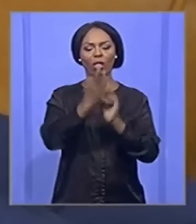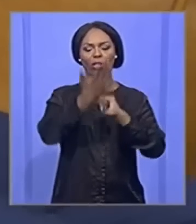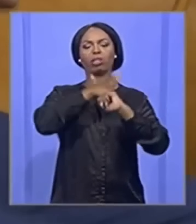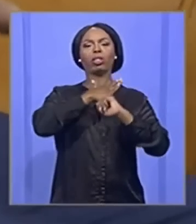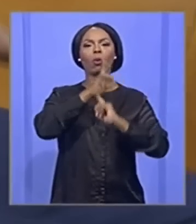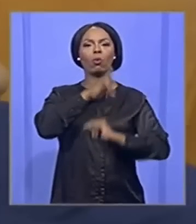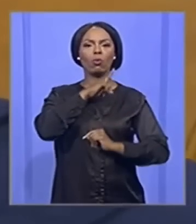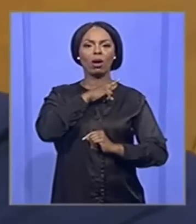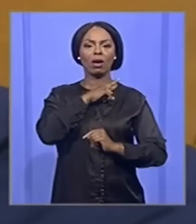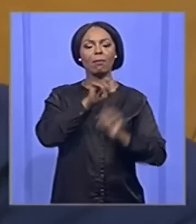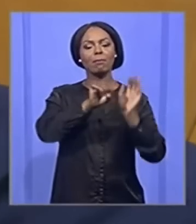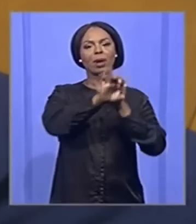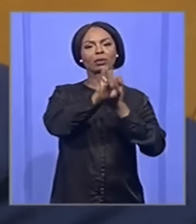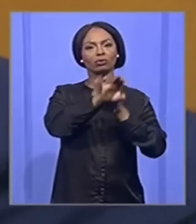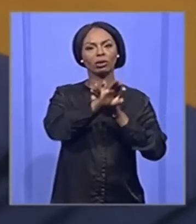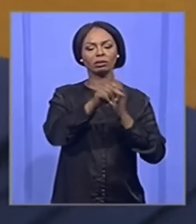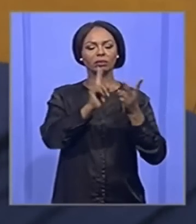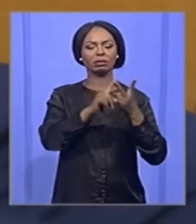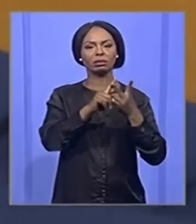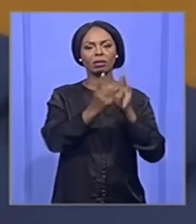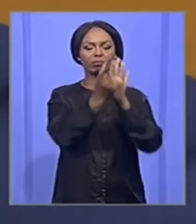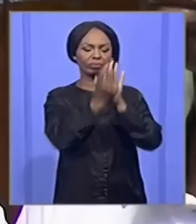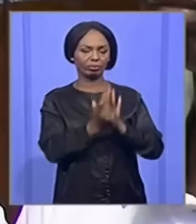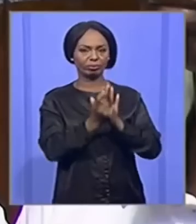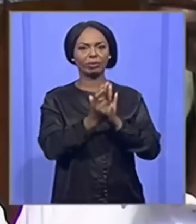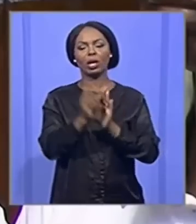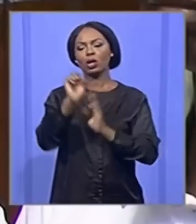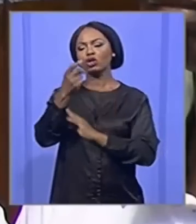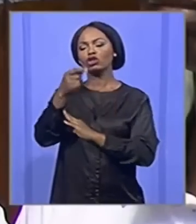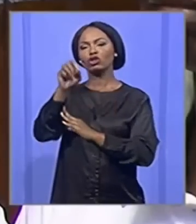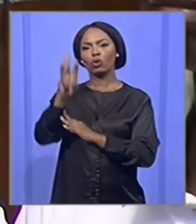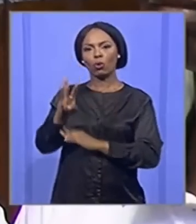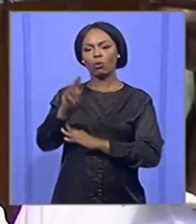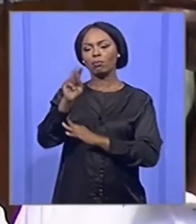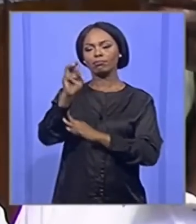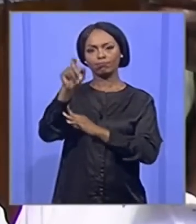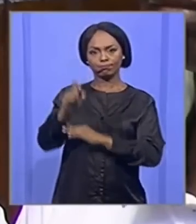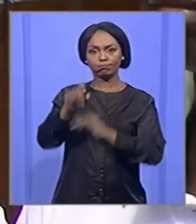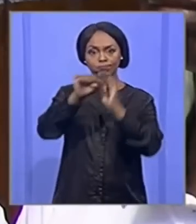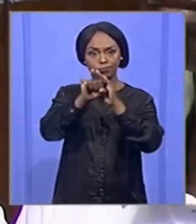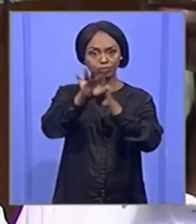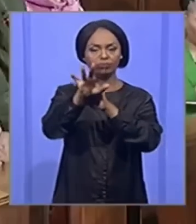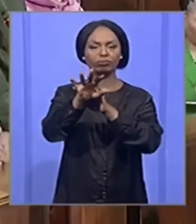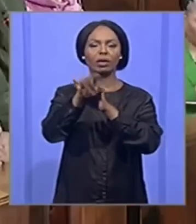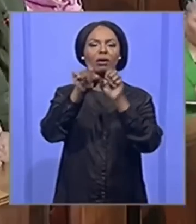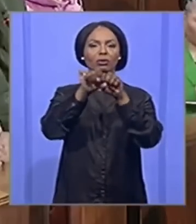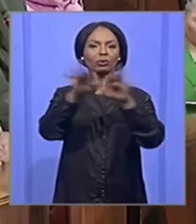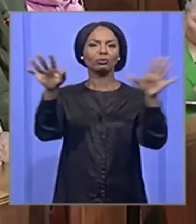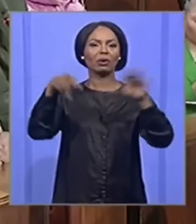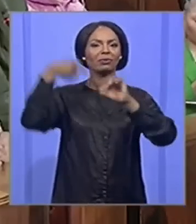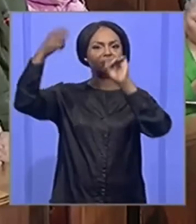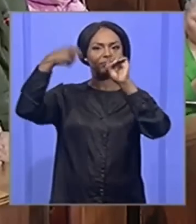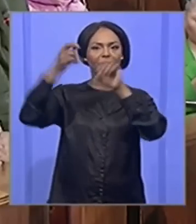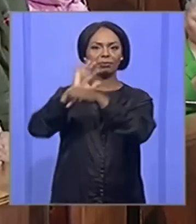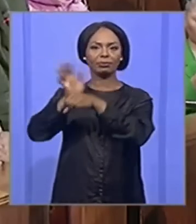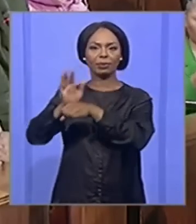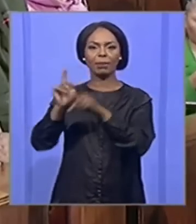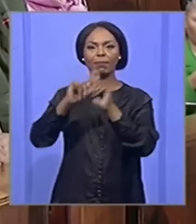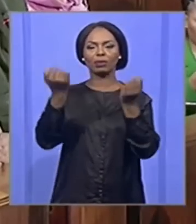bang multi choice le Showmax e phatlalatsa filimi eo empa la o le jwalo le khotla le ile la qhilela kopo eo ka